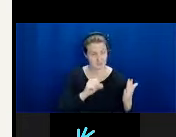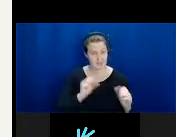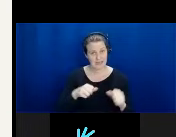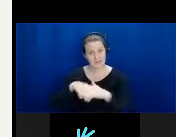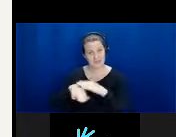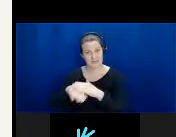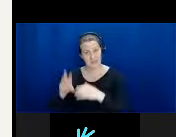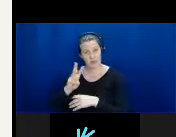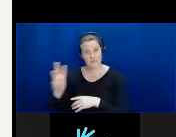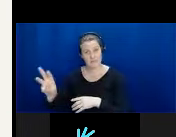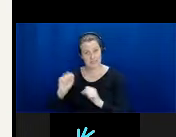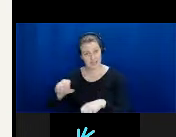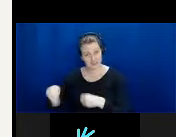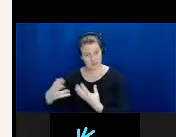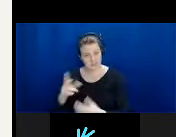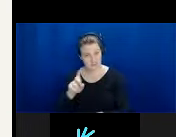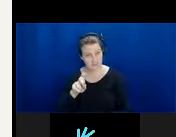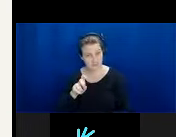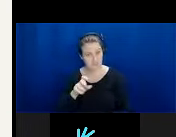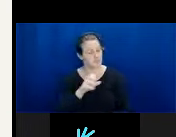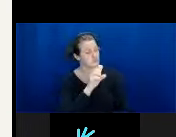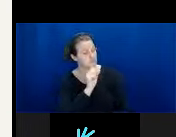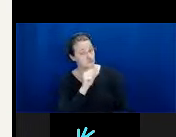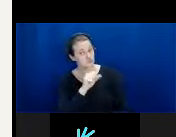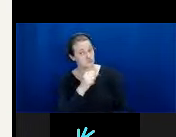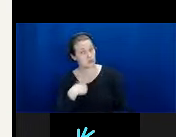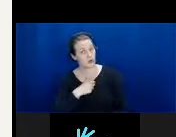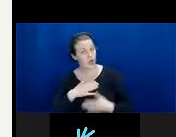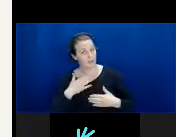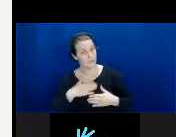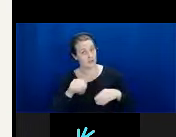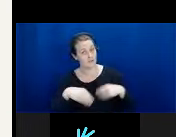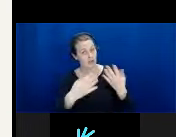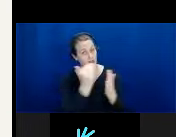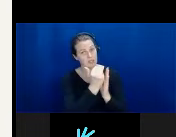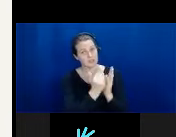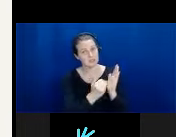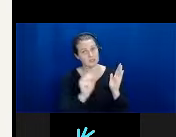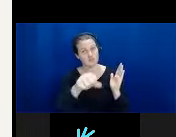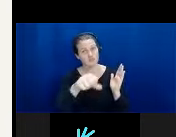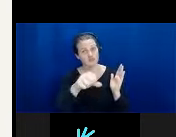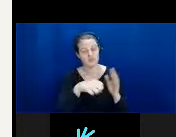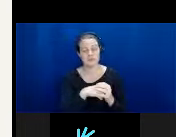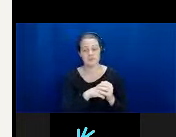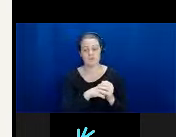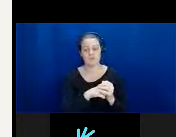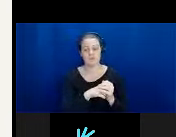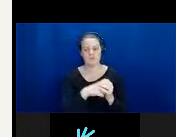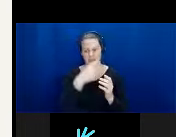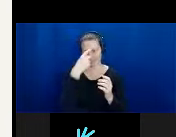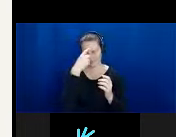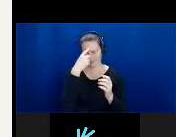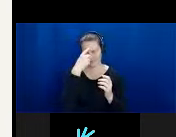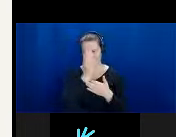sites? Yeah, we're happy to do so. I think some of the